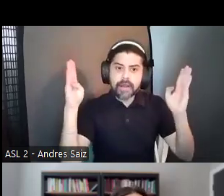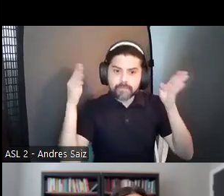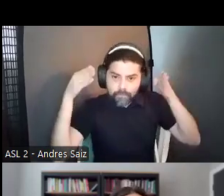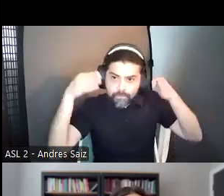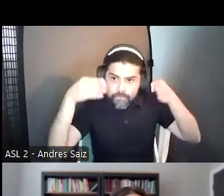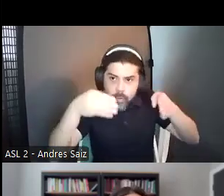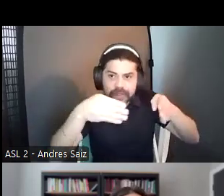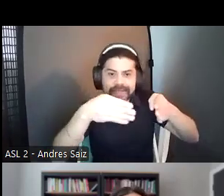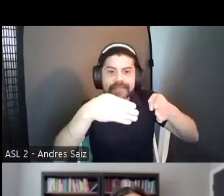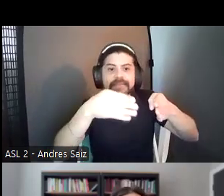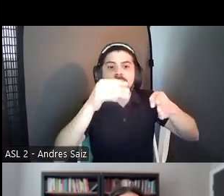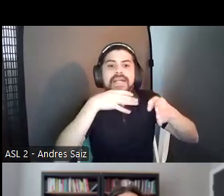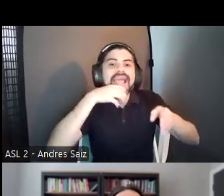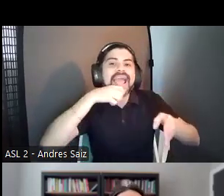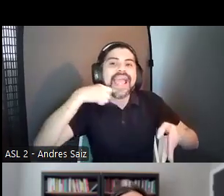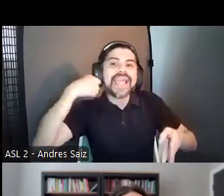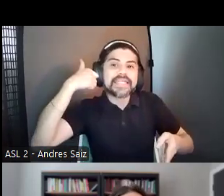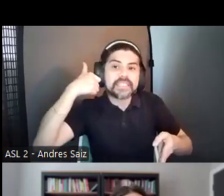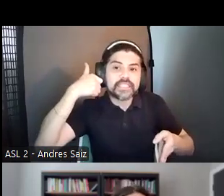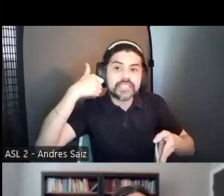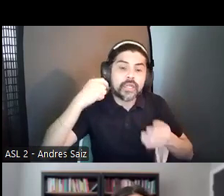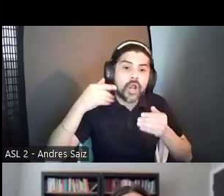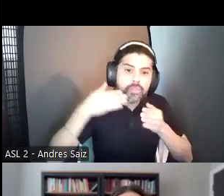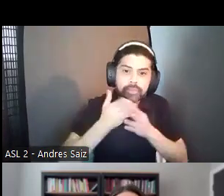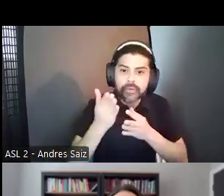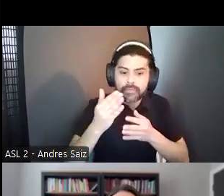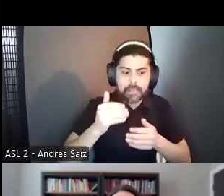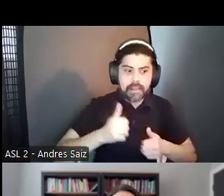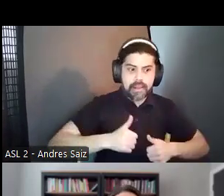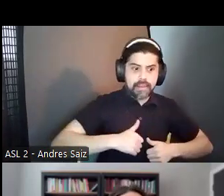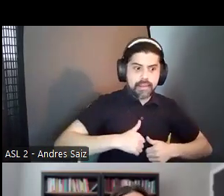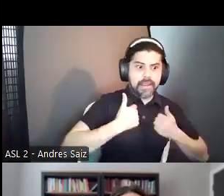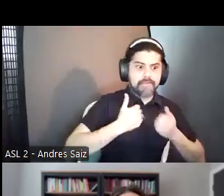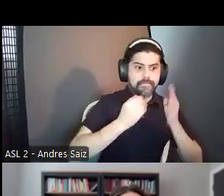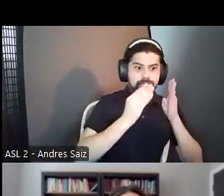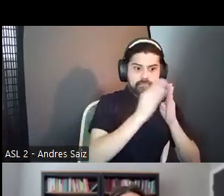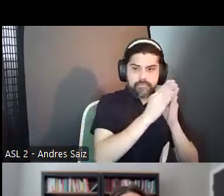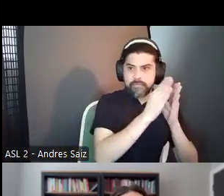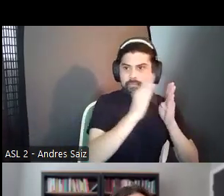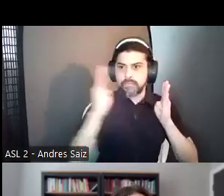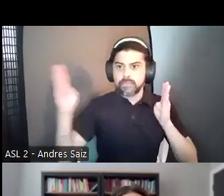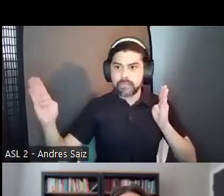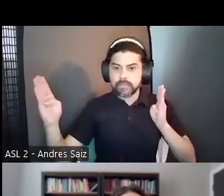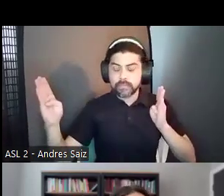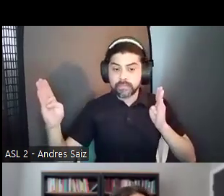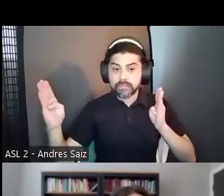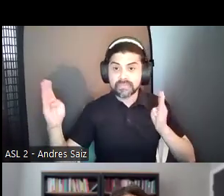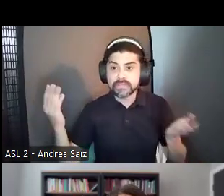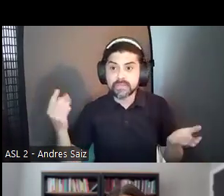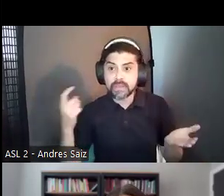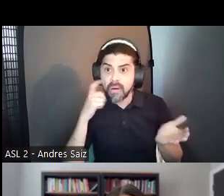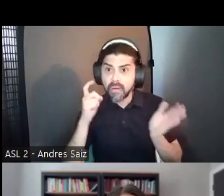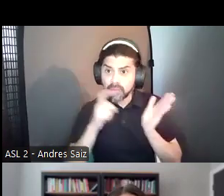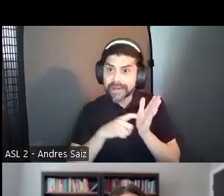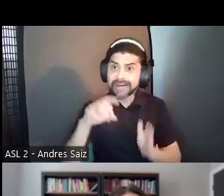which implementation reflects a lifespan approach. So recognizing that the MPA helps everybody. It's not just for